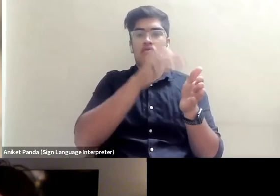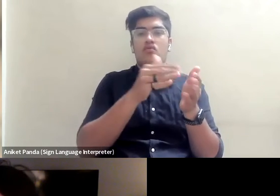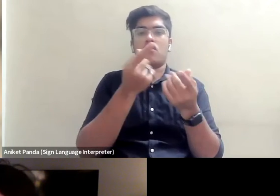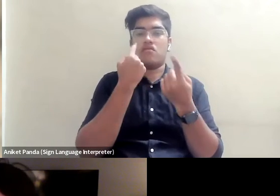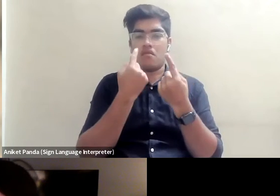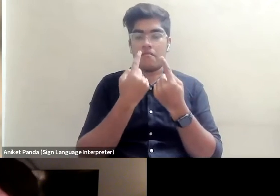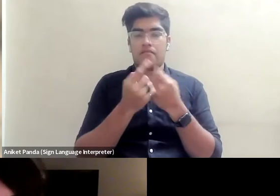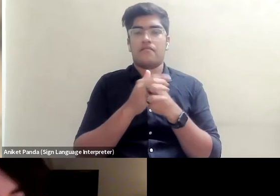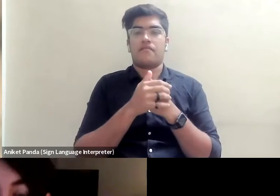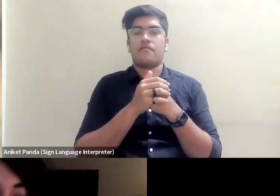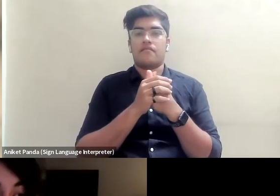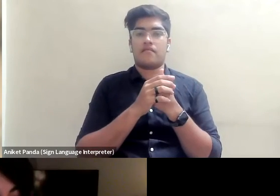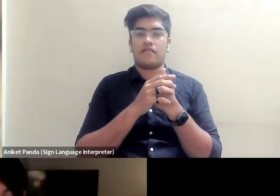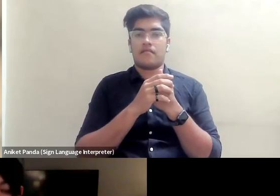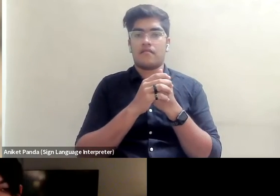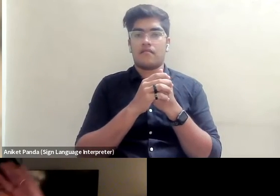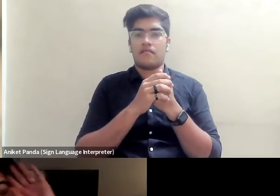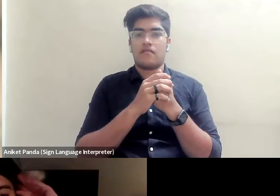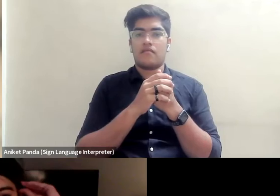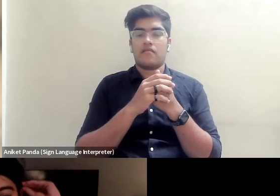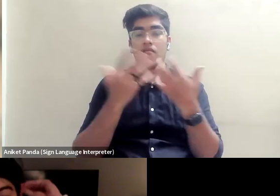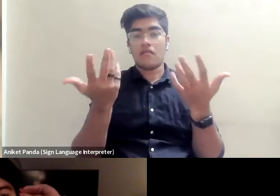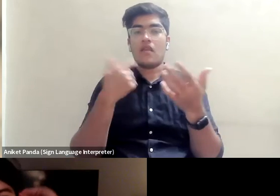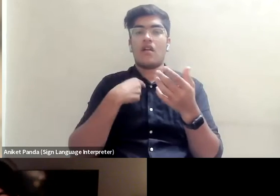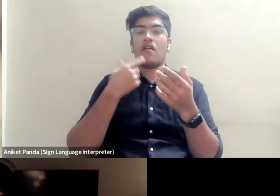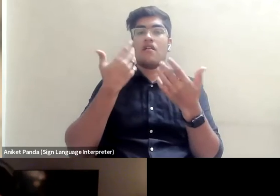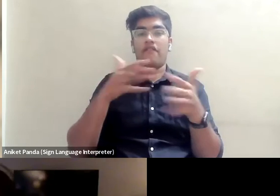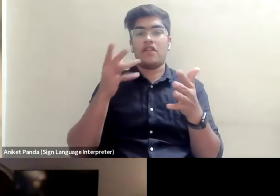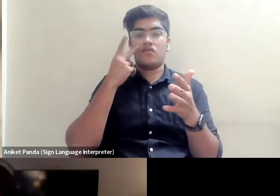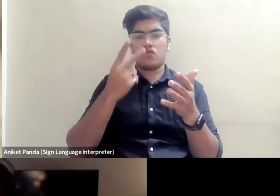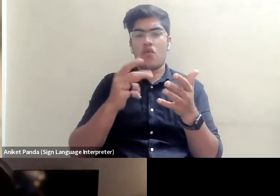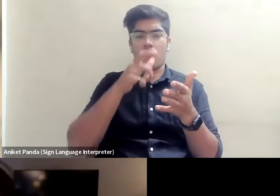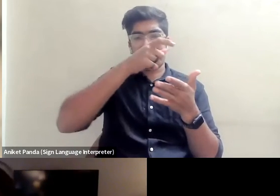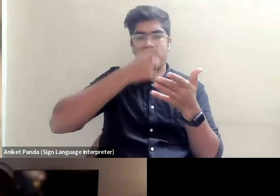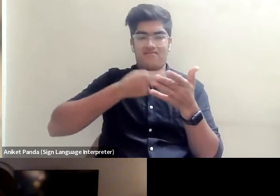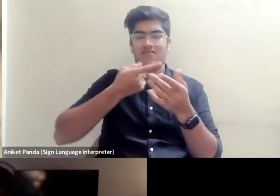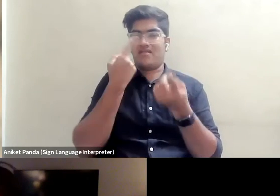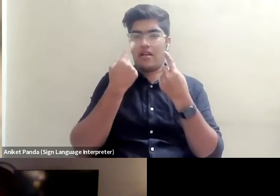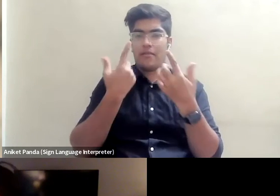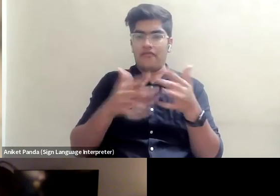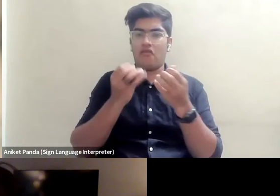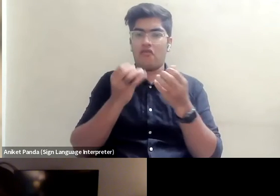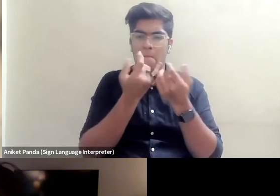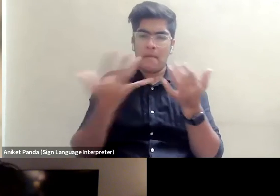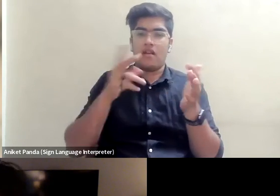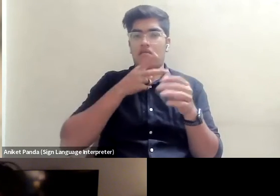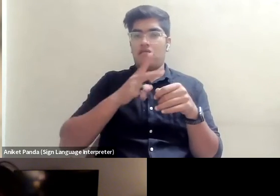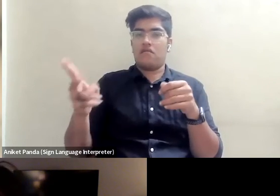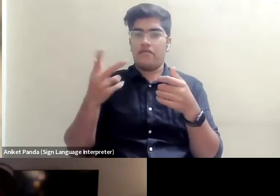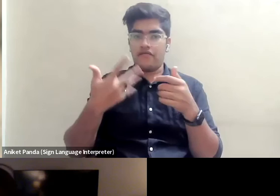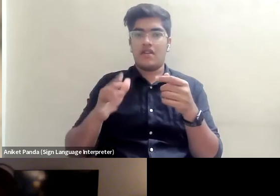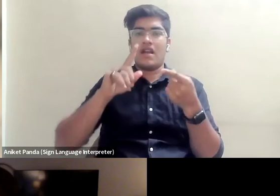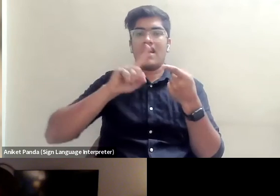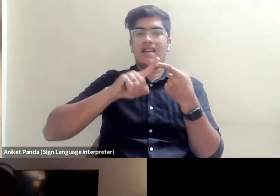front of the Foreigners Tribunal. However, I scanned several copies of these kind of notices that were being issued by the Election